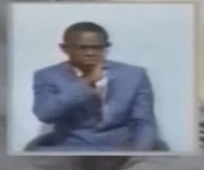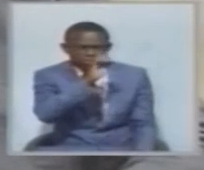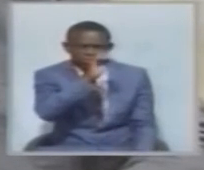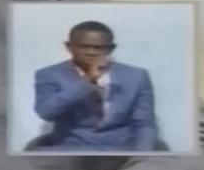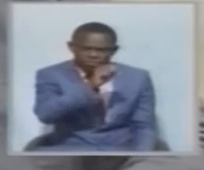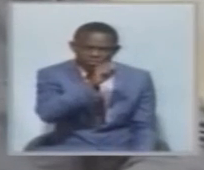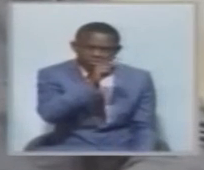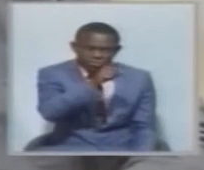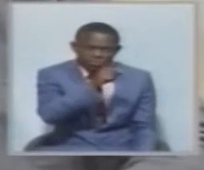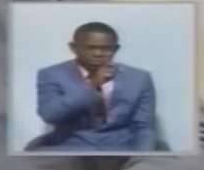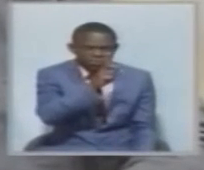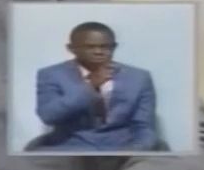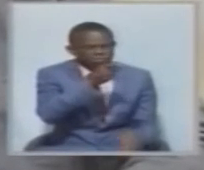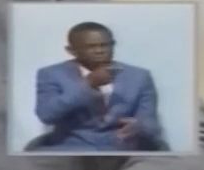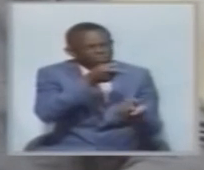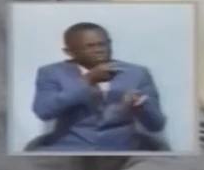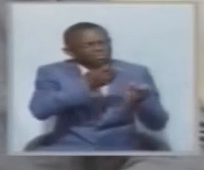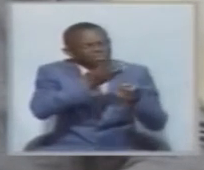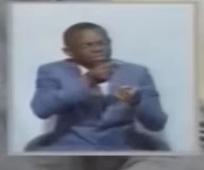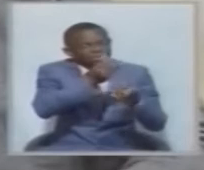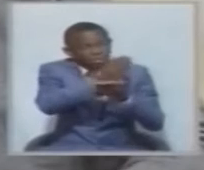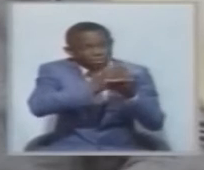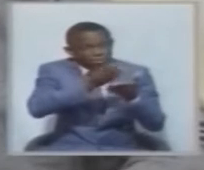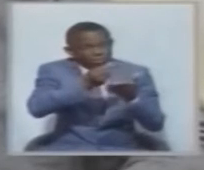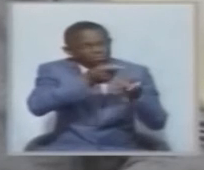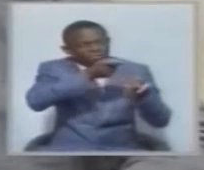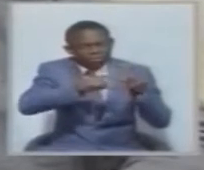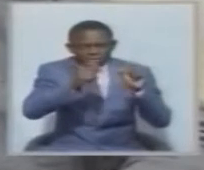slightly expensive, but of course, we look at the